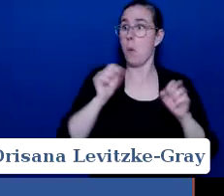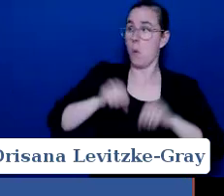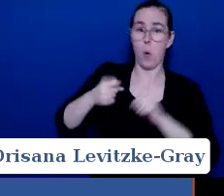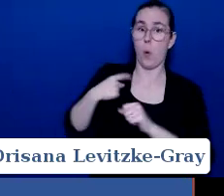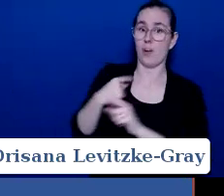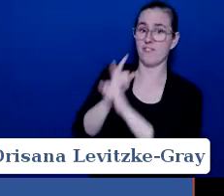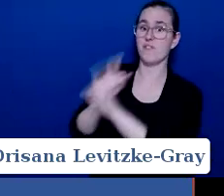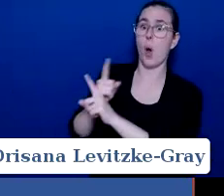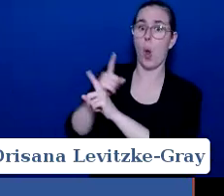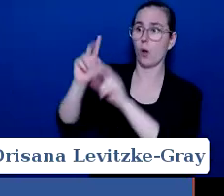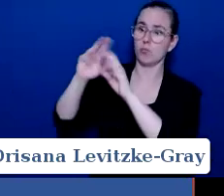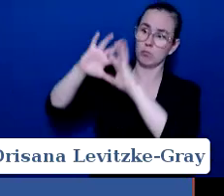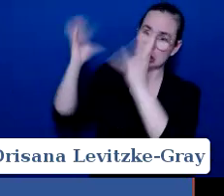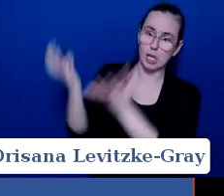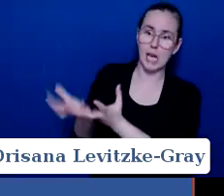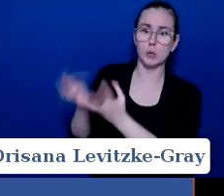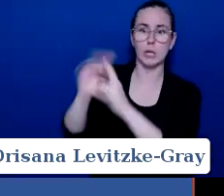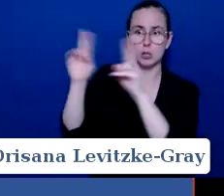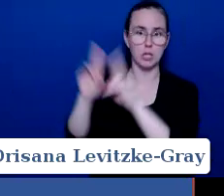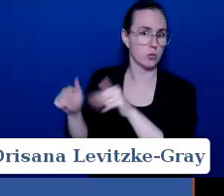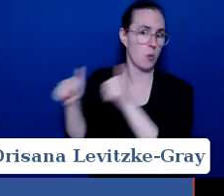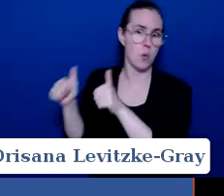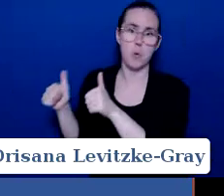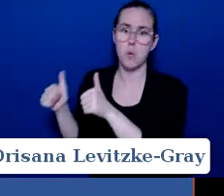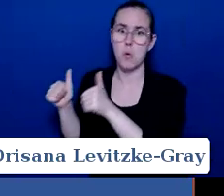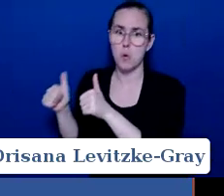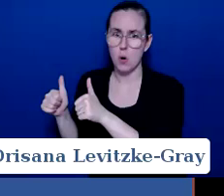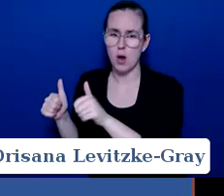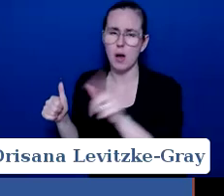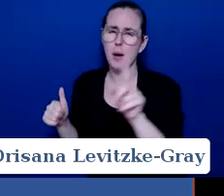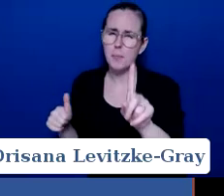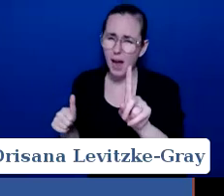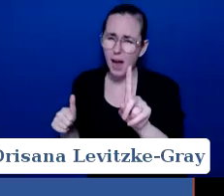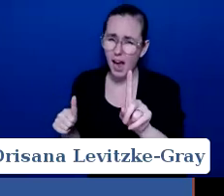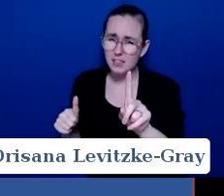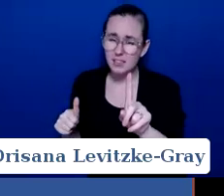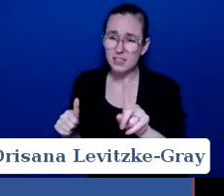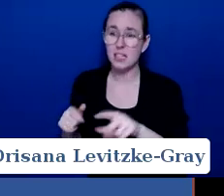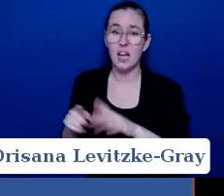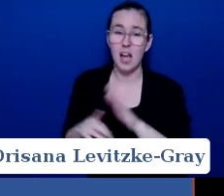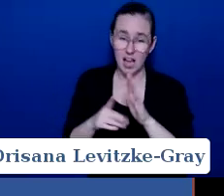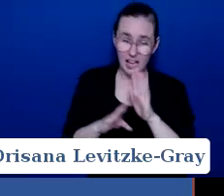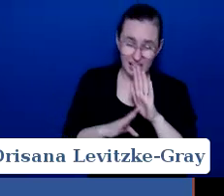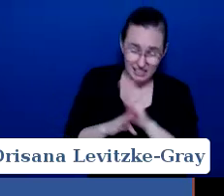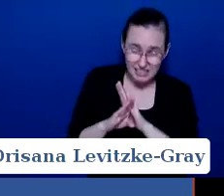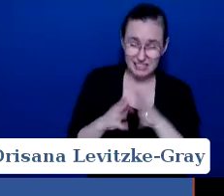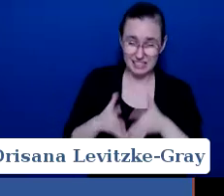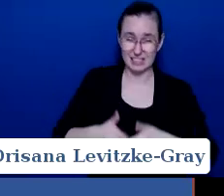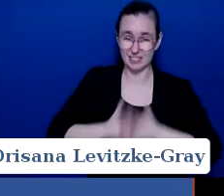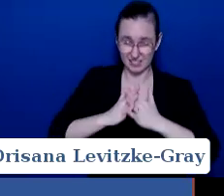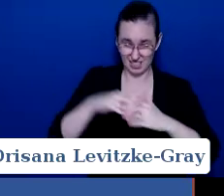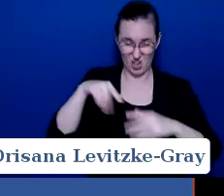you create is complex, multidisciplinary teams, et cetera, but you do not have the staff at the local level to do